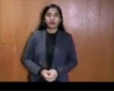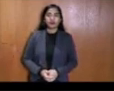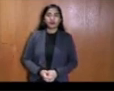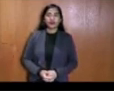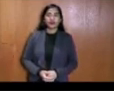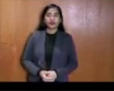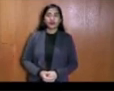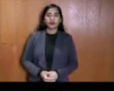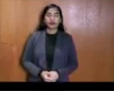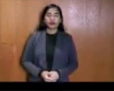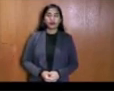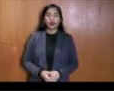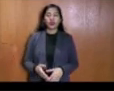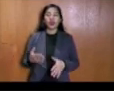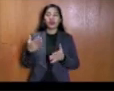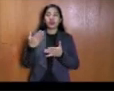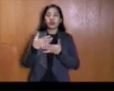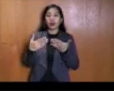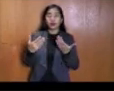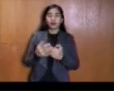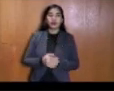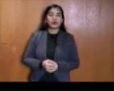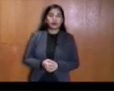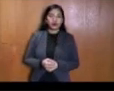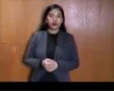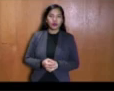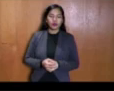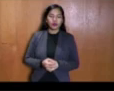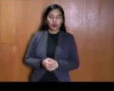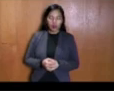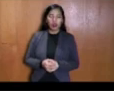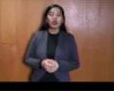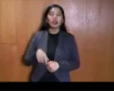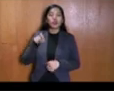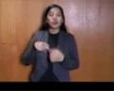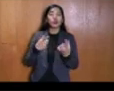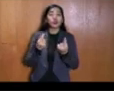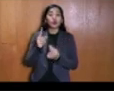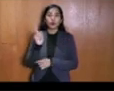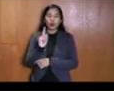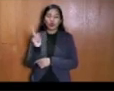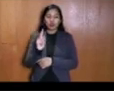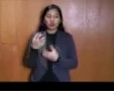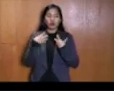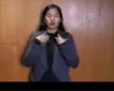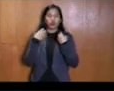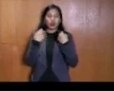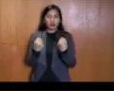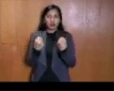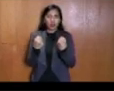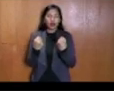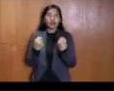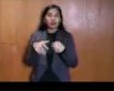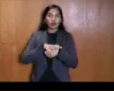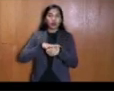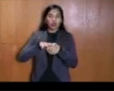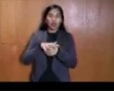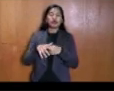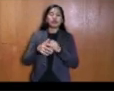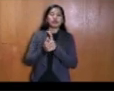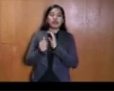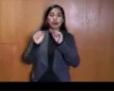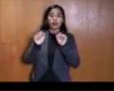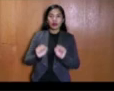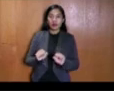So some recommendations on this front is the need to strengthen local capacity in terms of implementing AI literacy programs